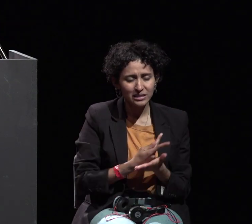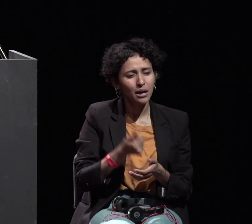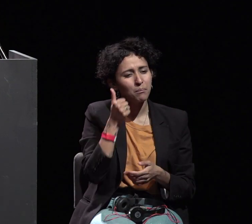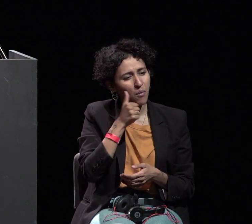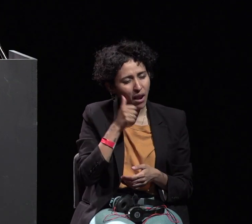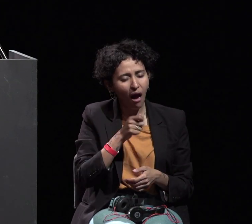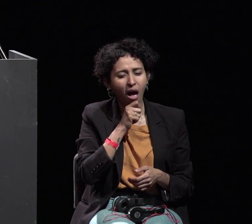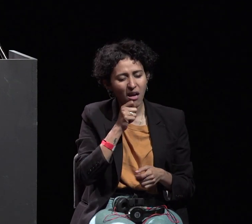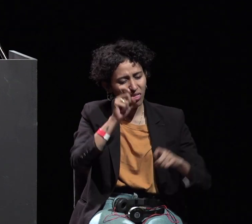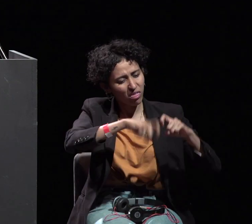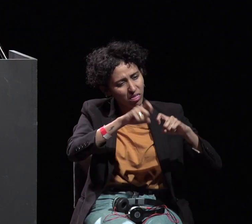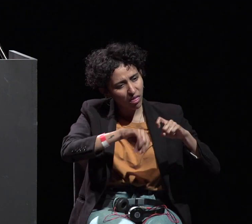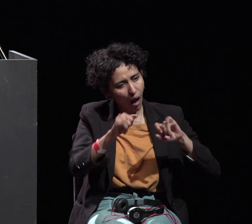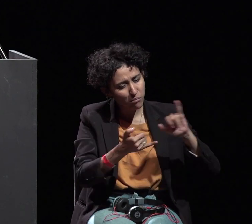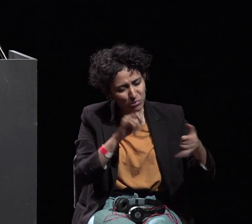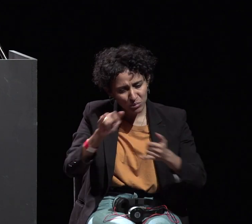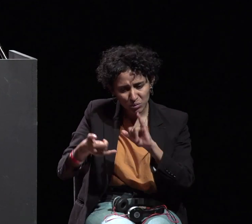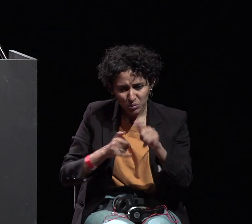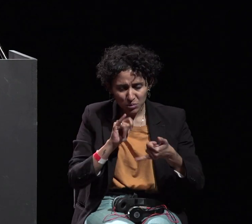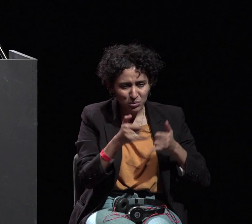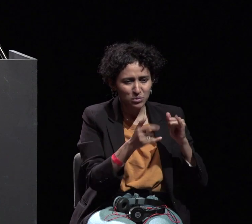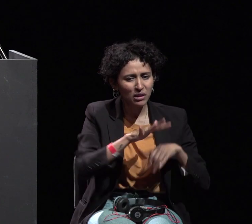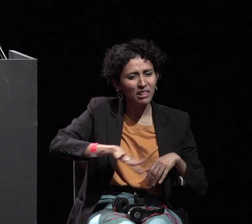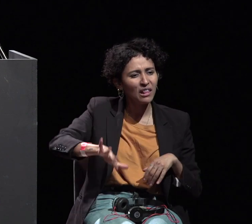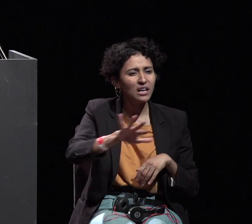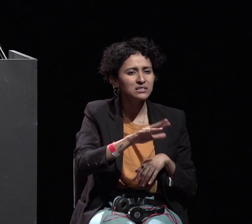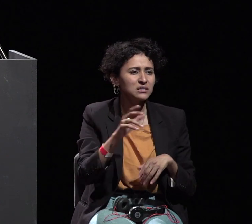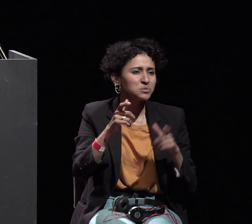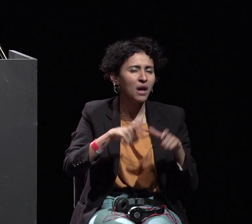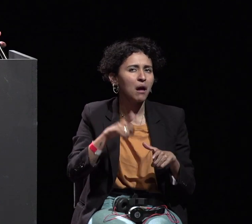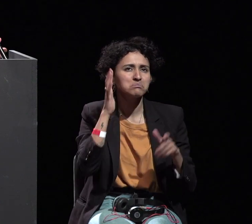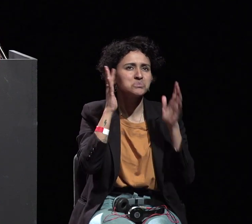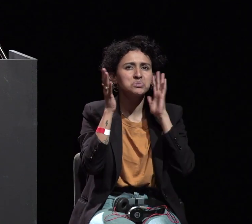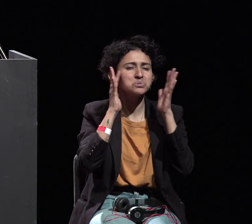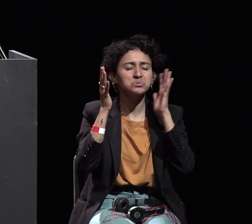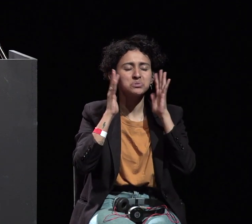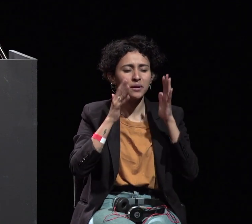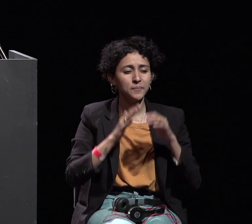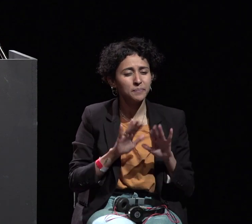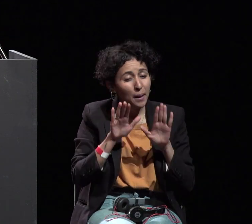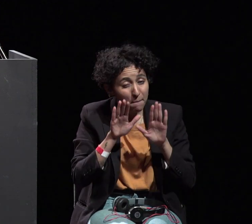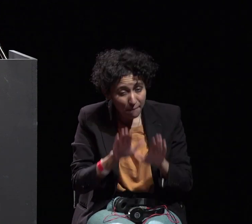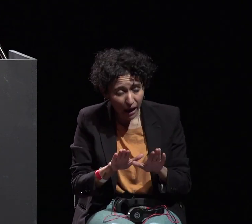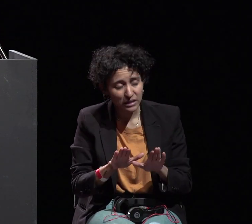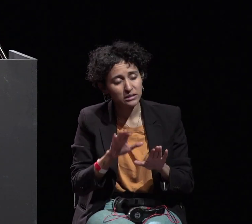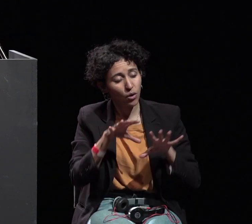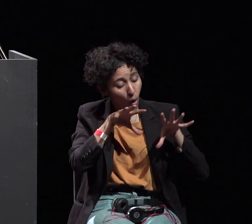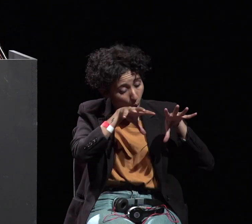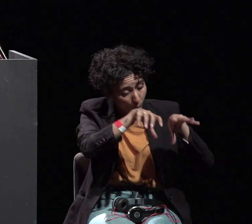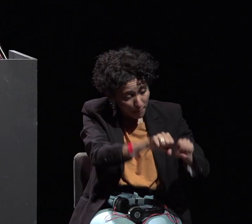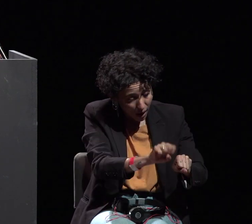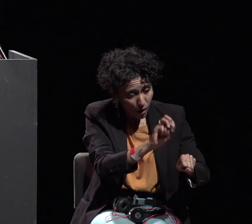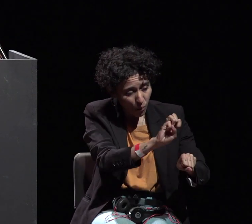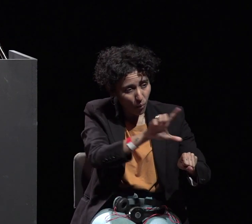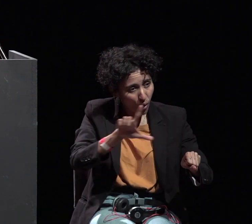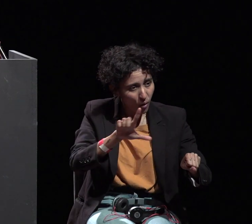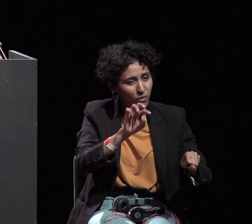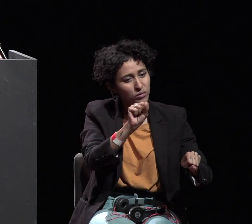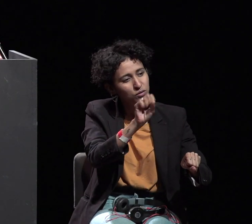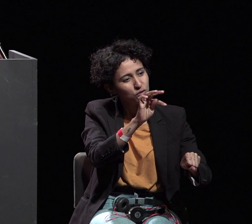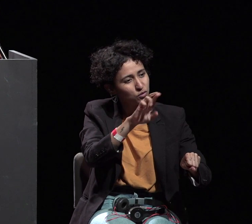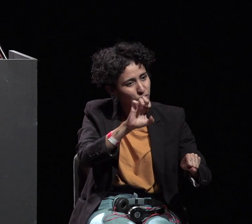this utopic, reimagined society. Overall, Occupy Wall Street failed to put a settler